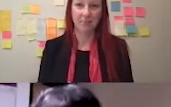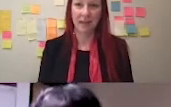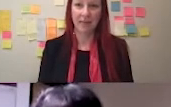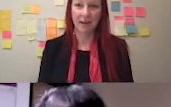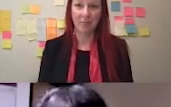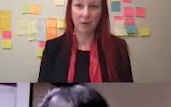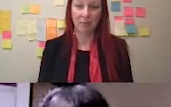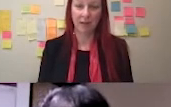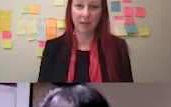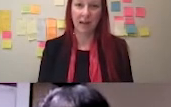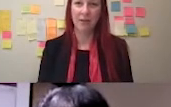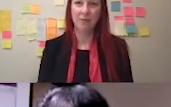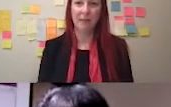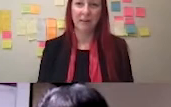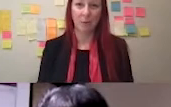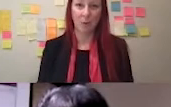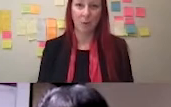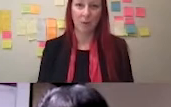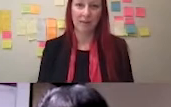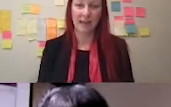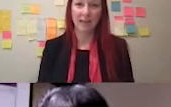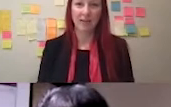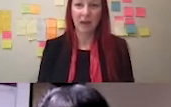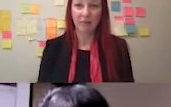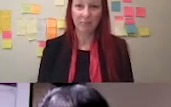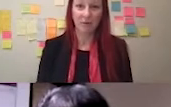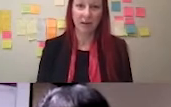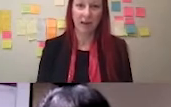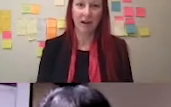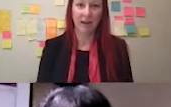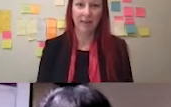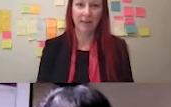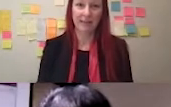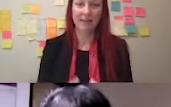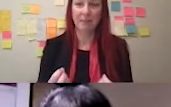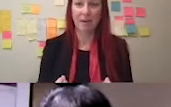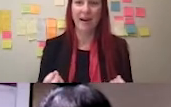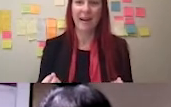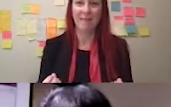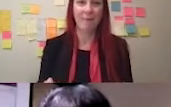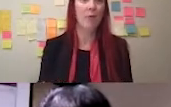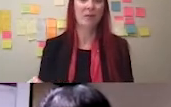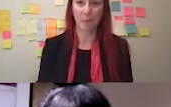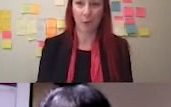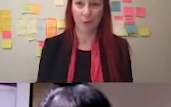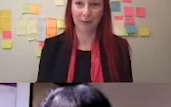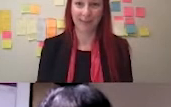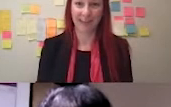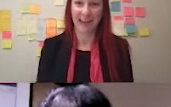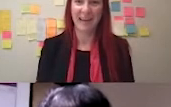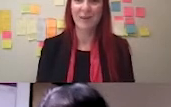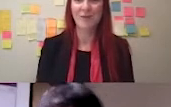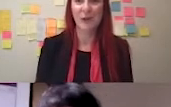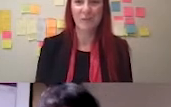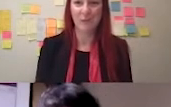sit, to be in that moment, to really pause. And so every morning, this is my forced